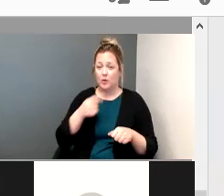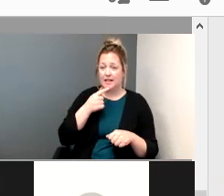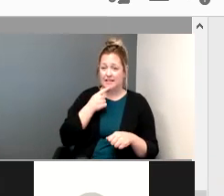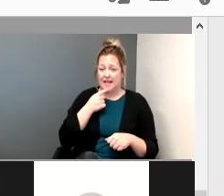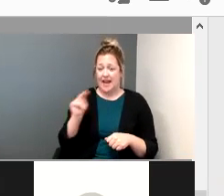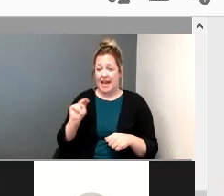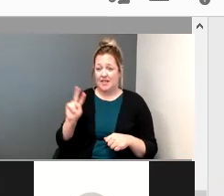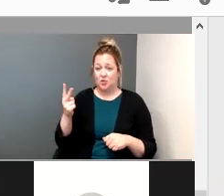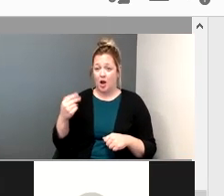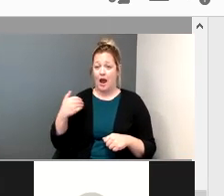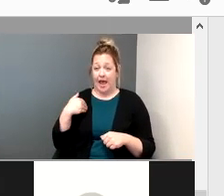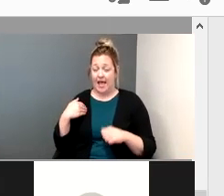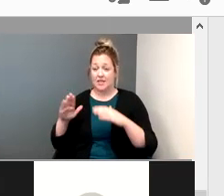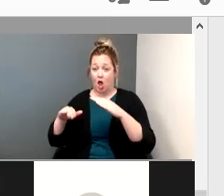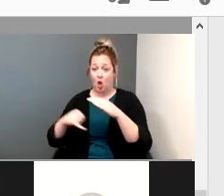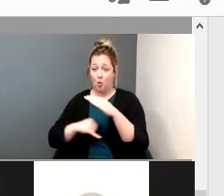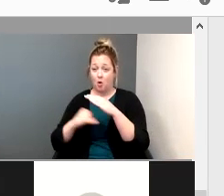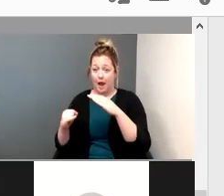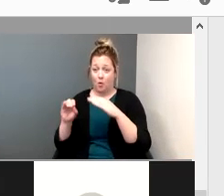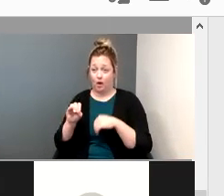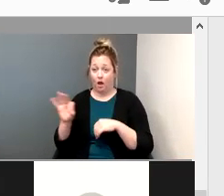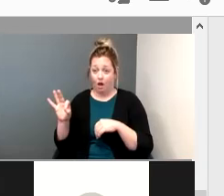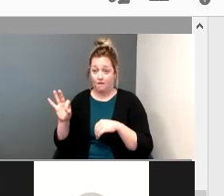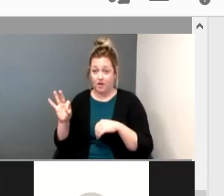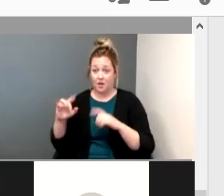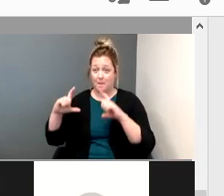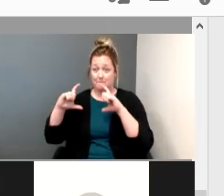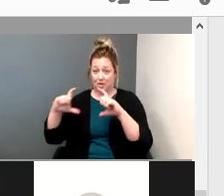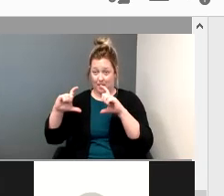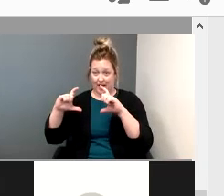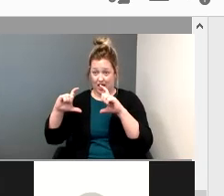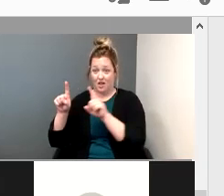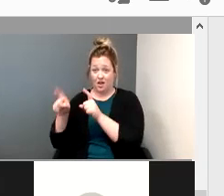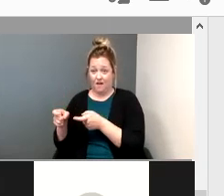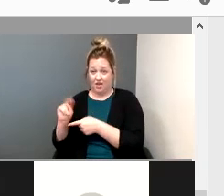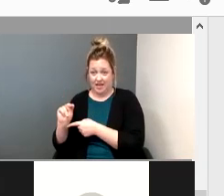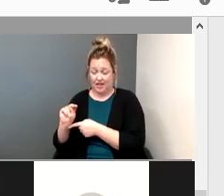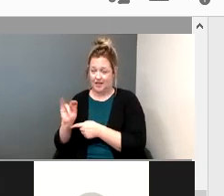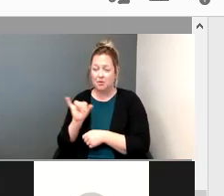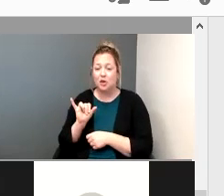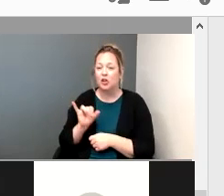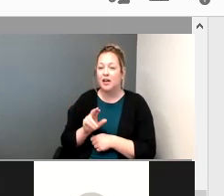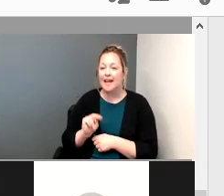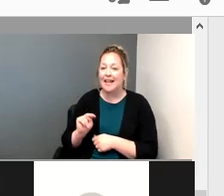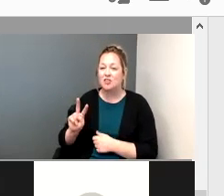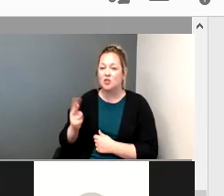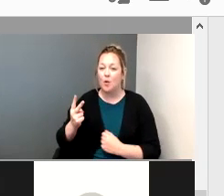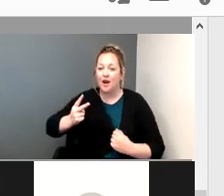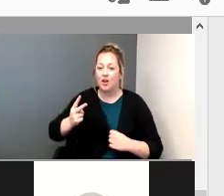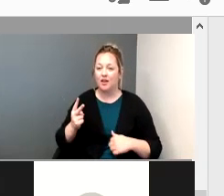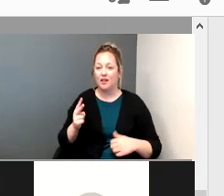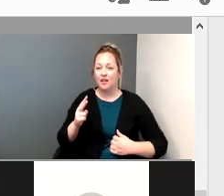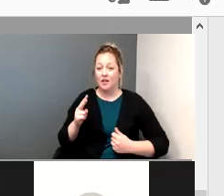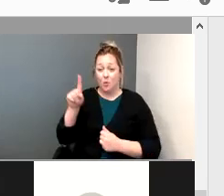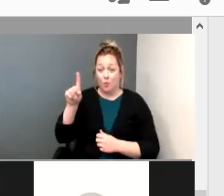lower bound of big omega of n. Similarly, n squared by 1000 has a big omega or a